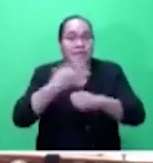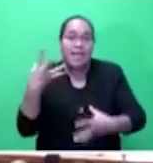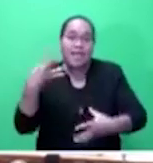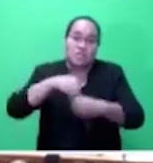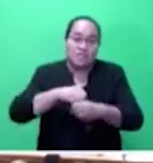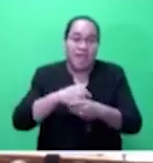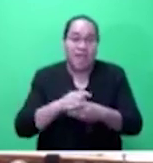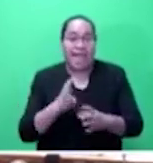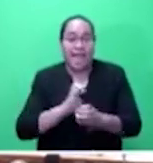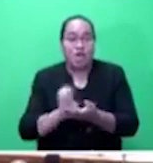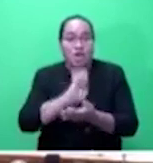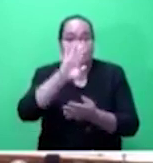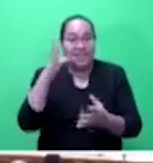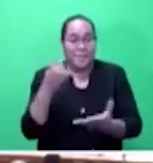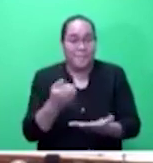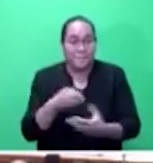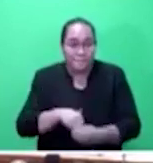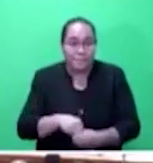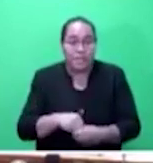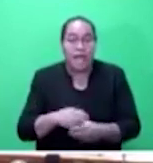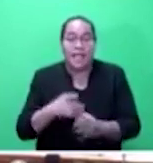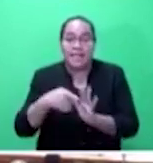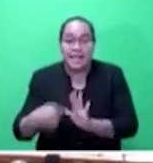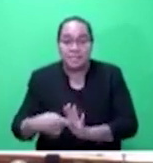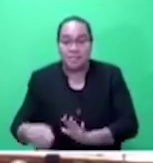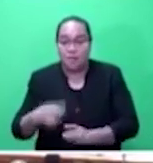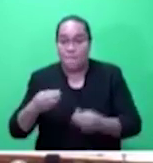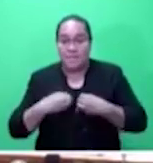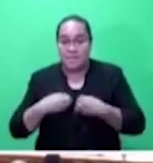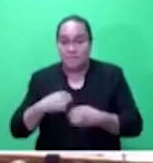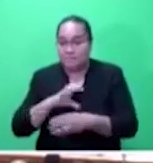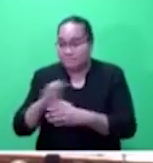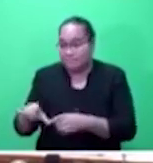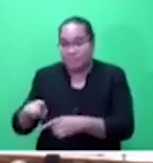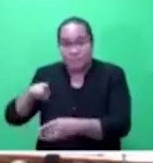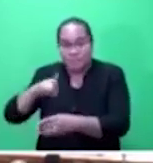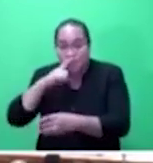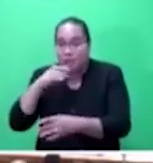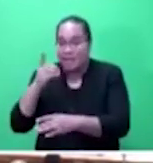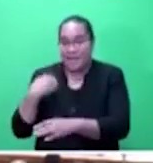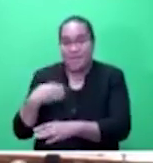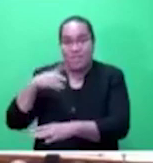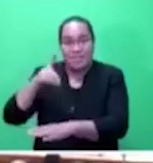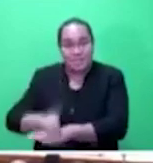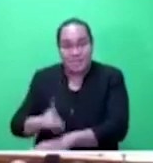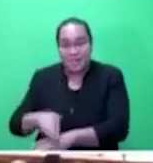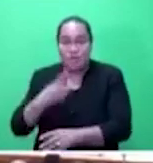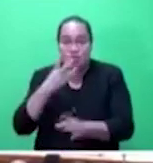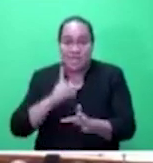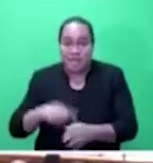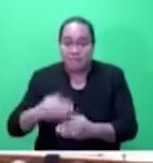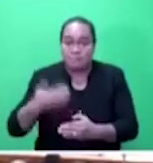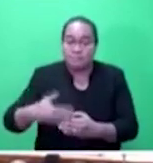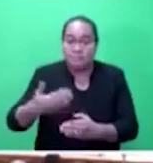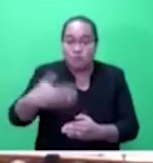economy through these tough times, Mr. Speaker, sir, deductions for businesses employing Fijians living with disabilities for 3 consecutive years